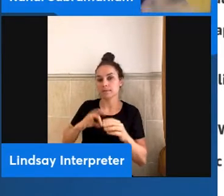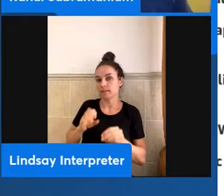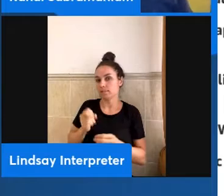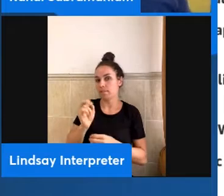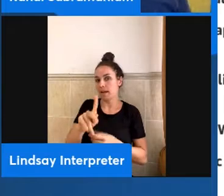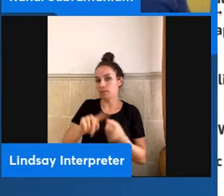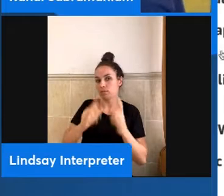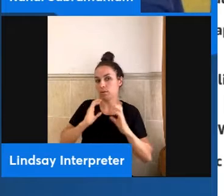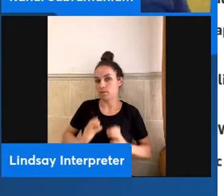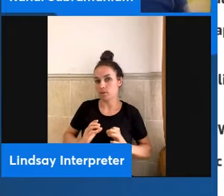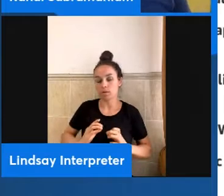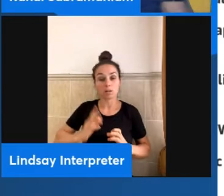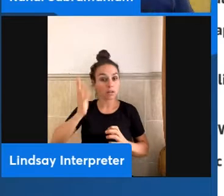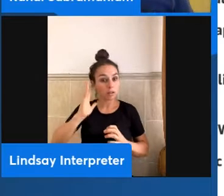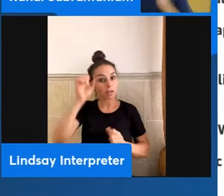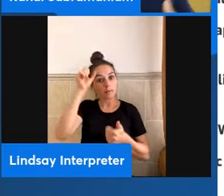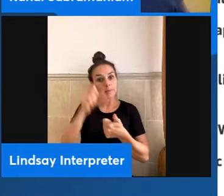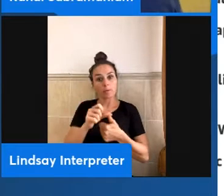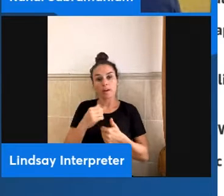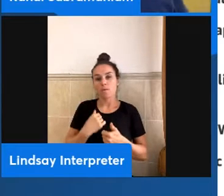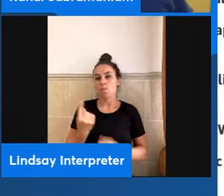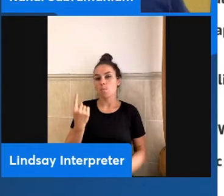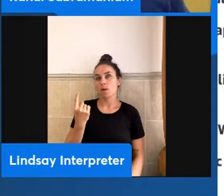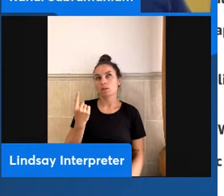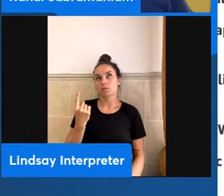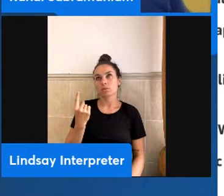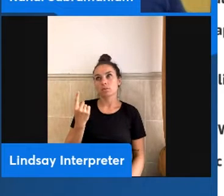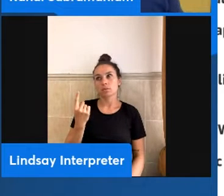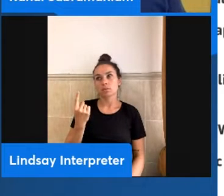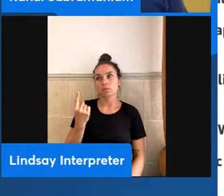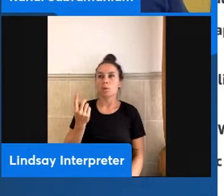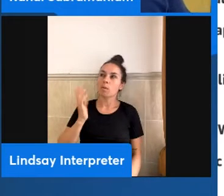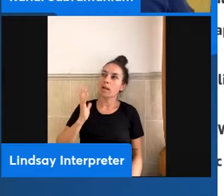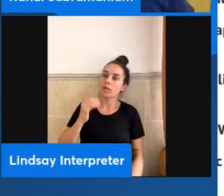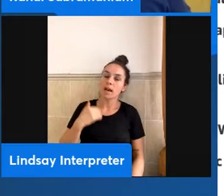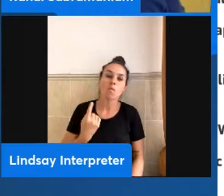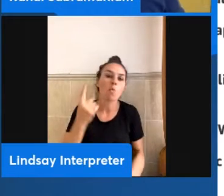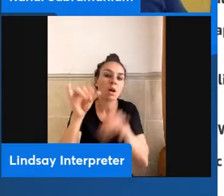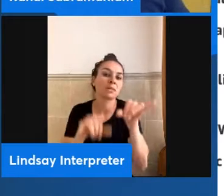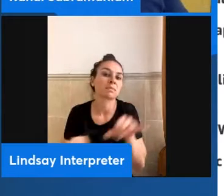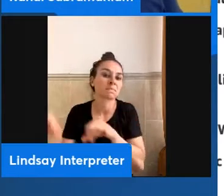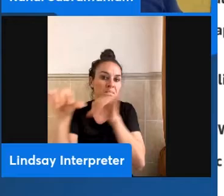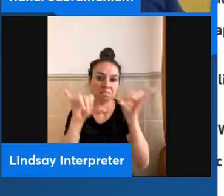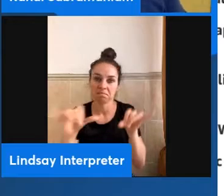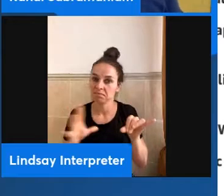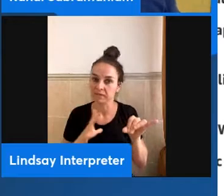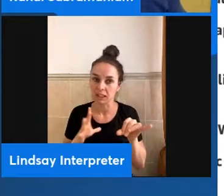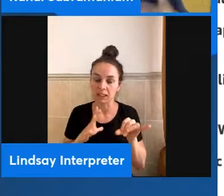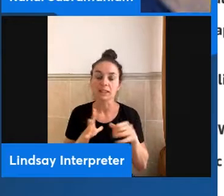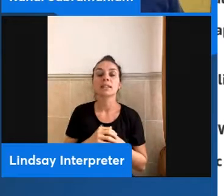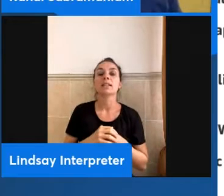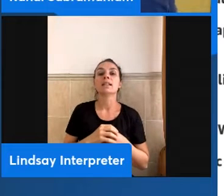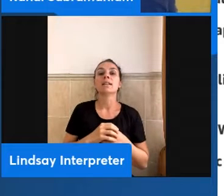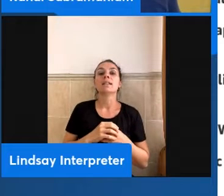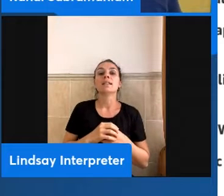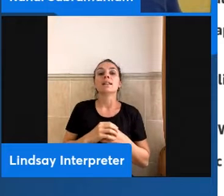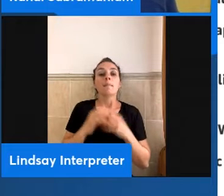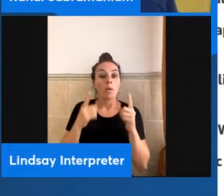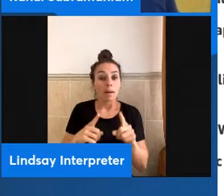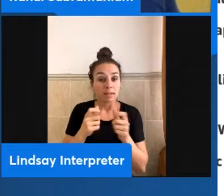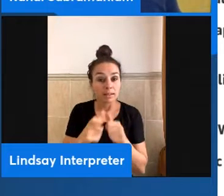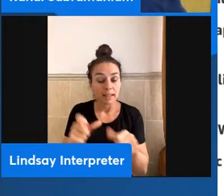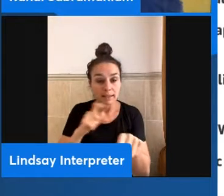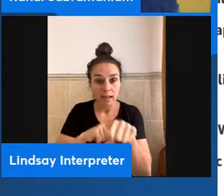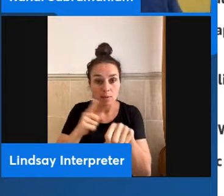started, there was only one instance type, or there were one of each type. There was one standard. And what they would do is any price reductions that they